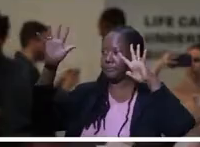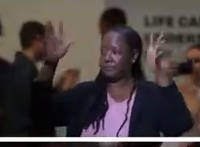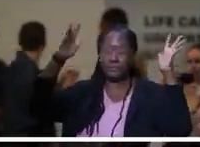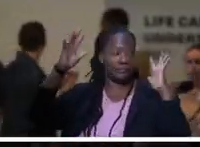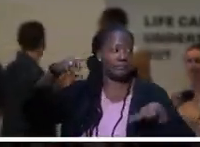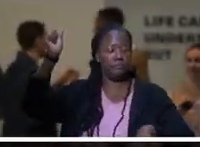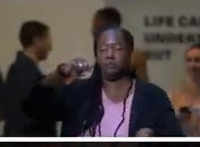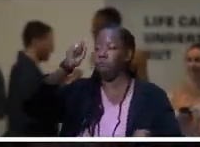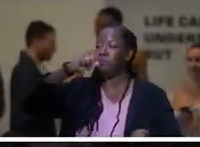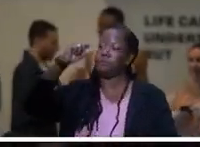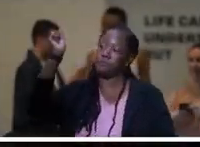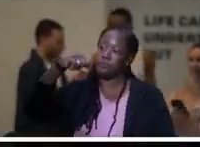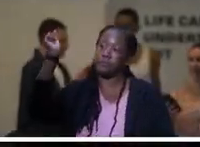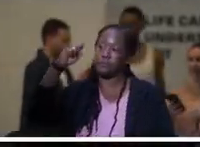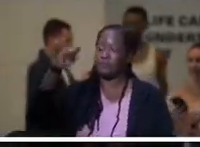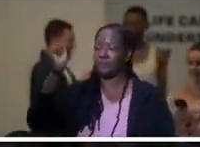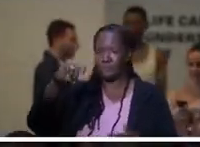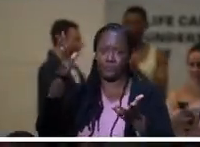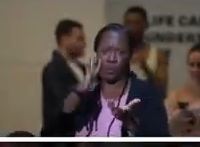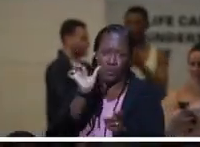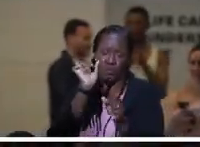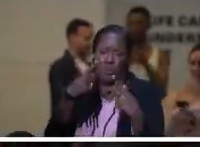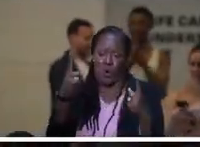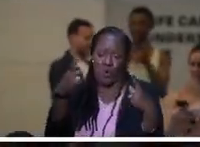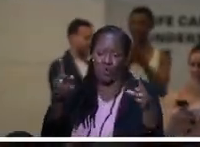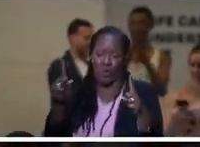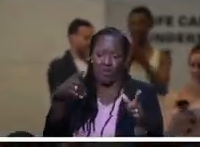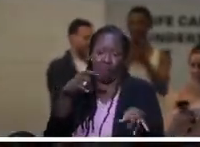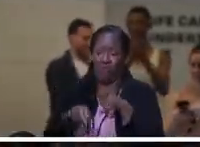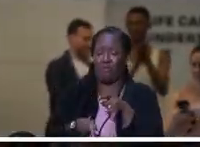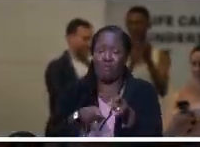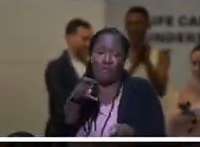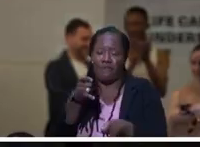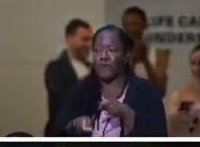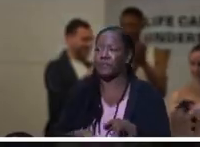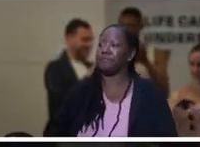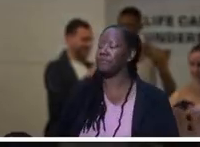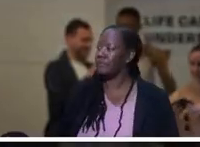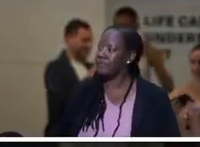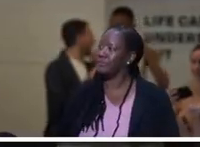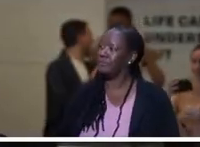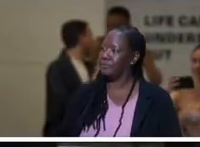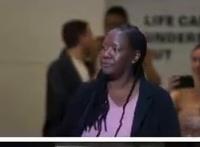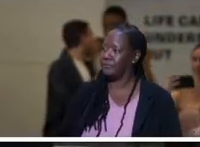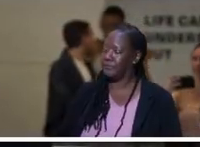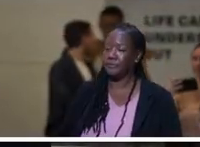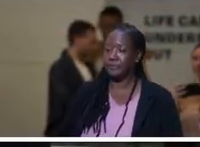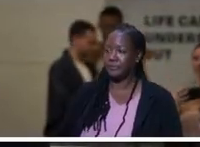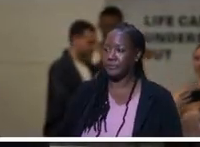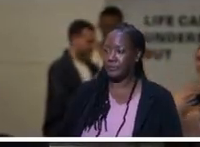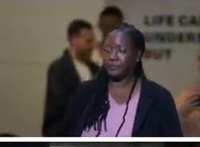Yes, yes, yes. Work, work, work, work, work, work. Yes.